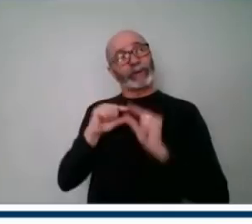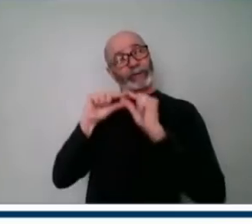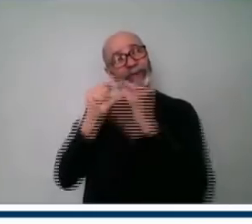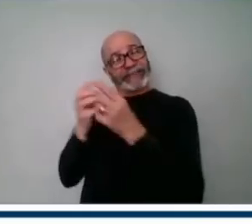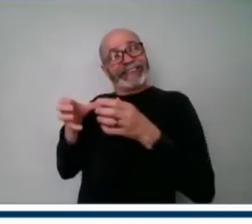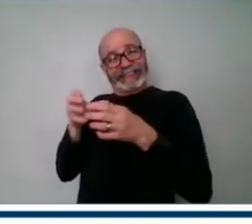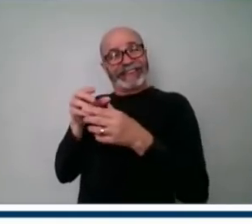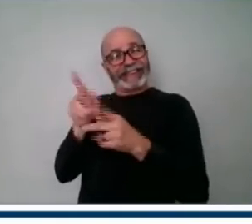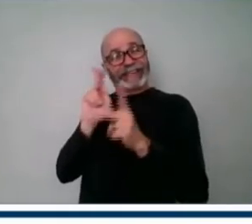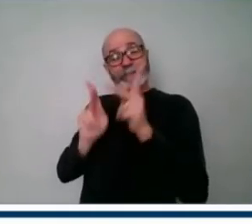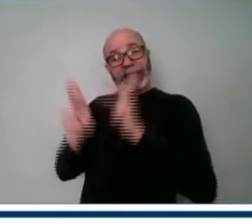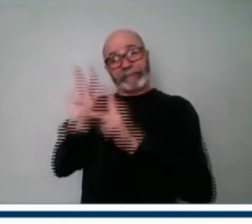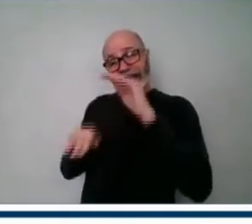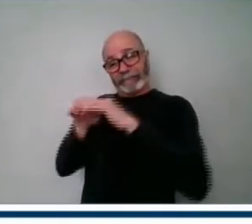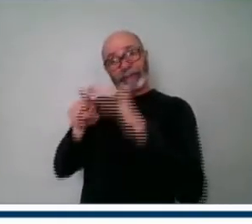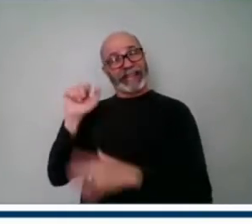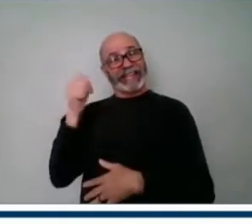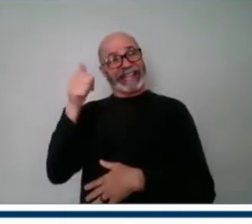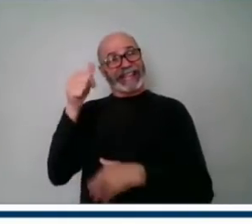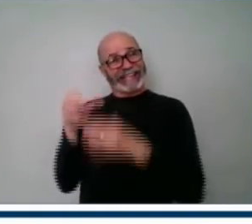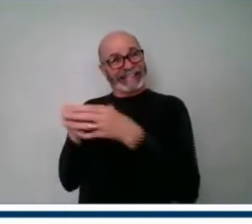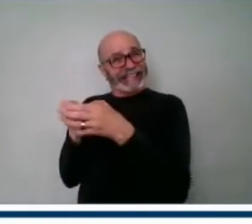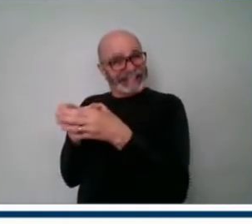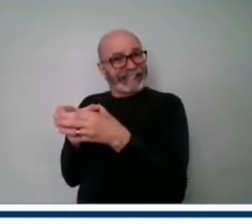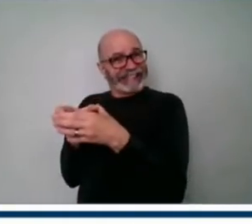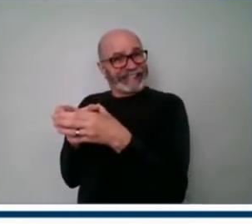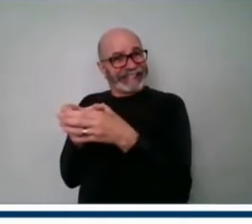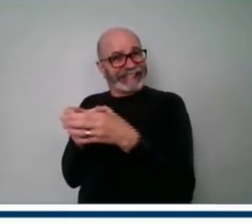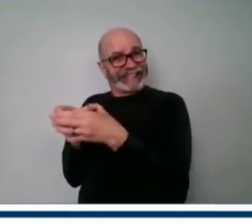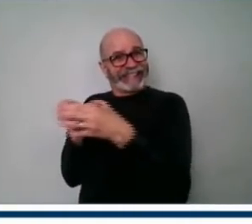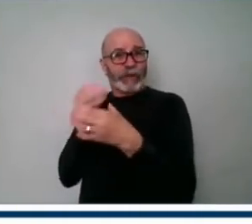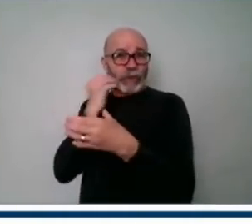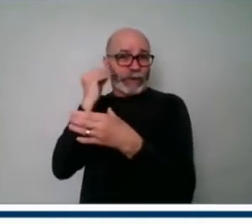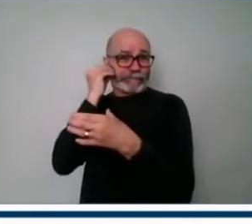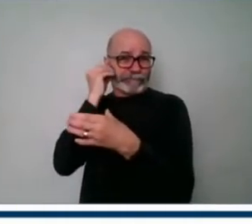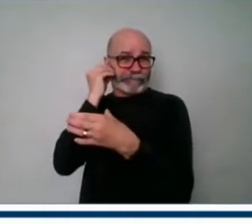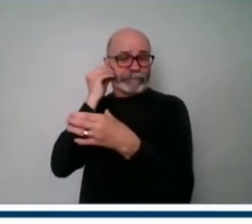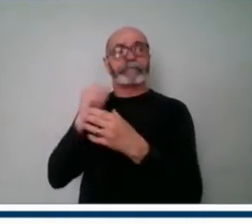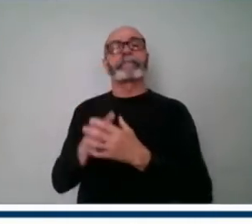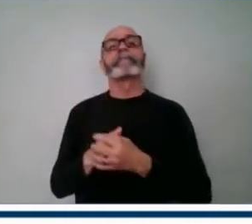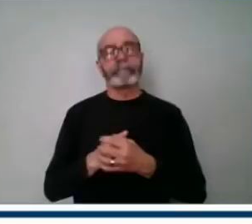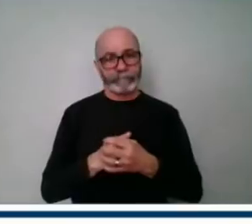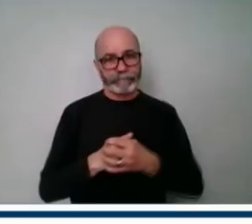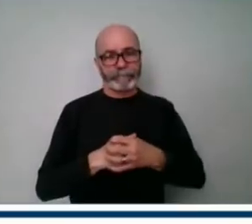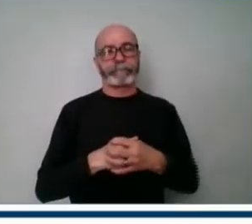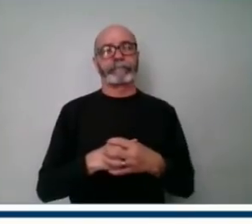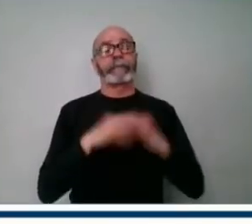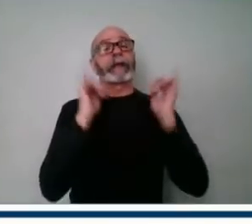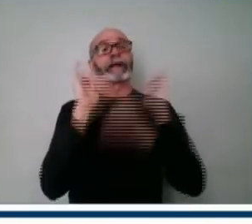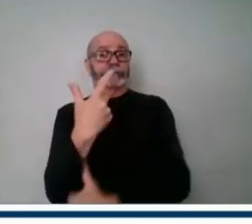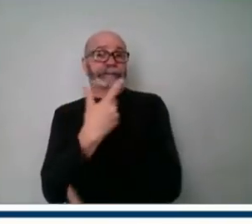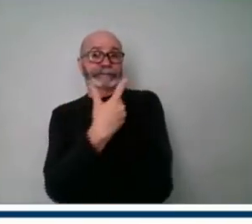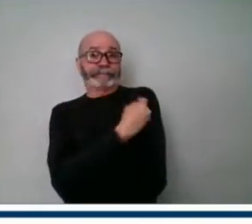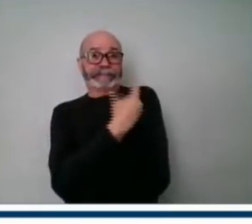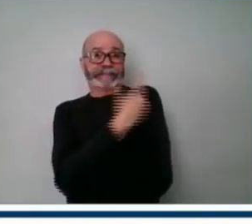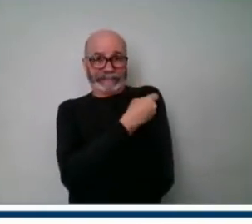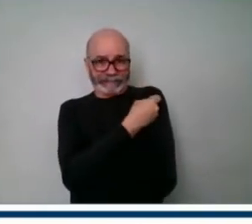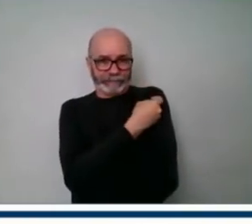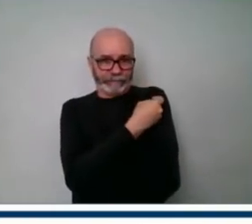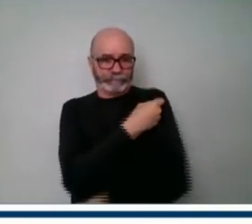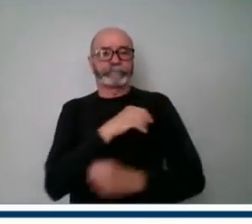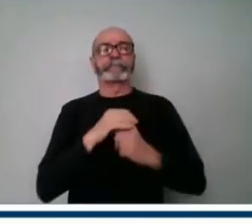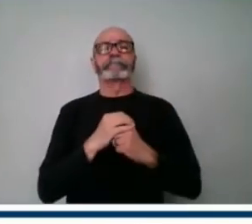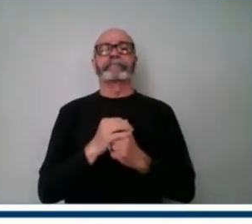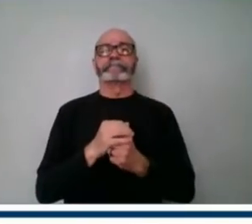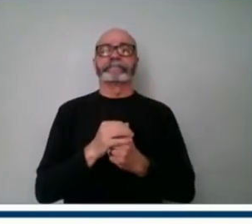of 10. Now for an update on vaccine. At Tuesday's COVID briefing, we plan to give you an update on our